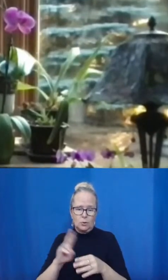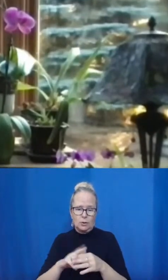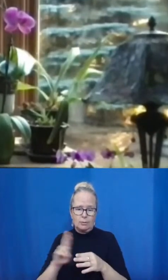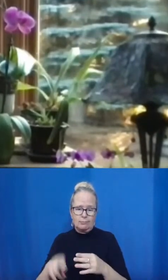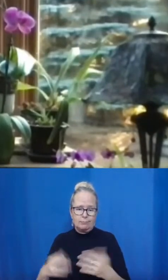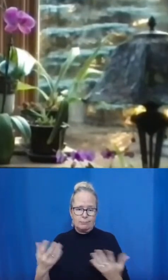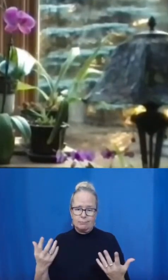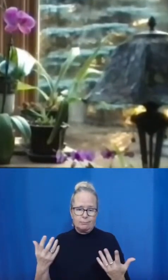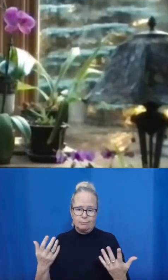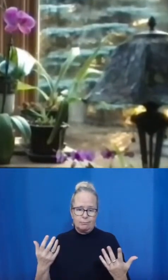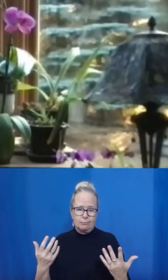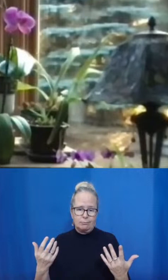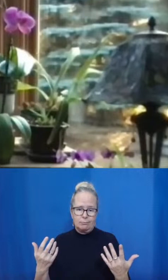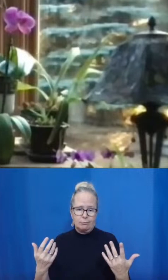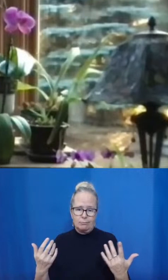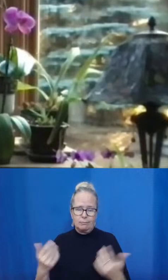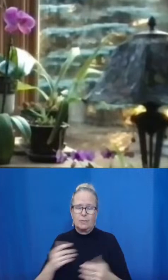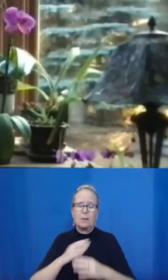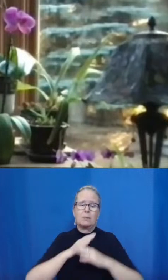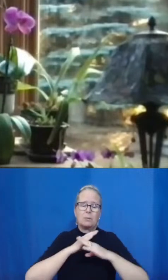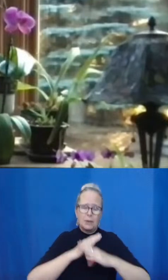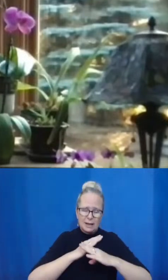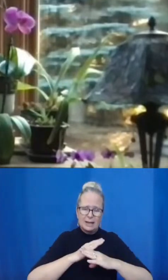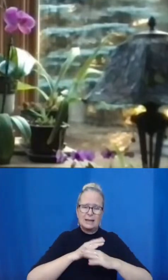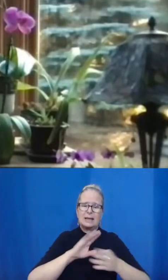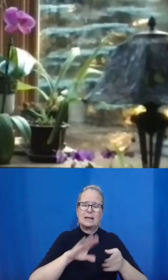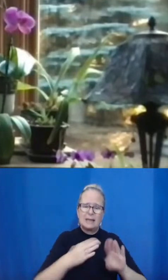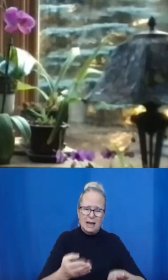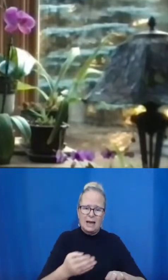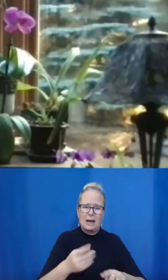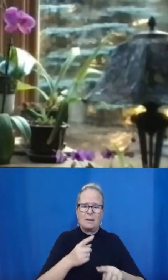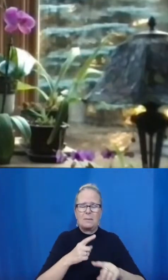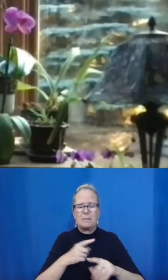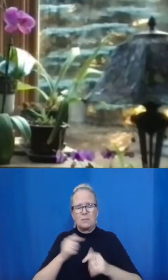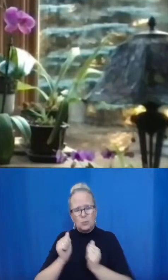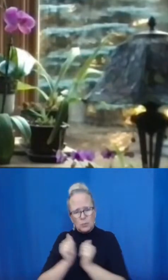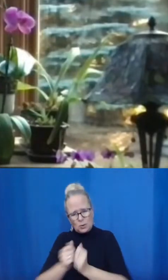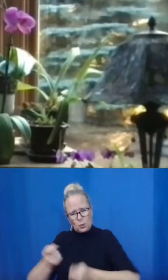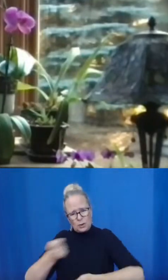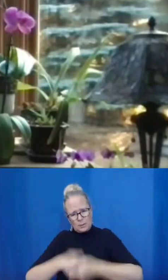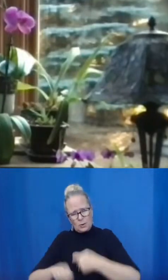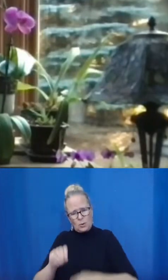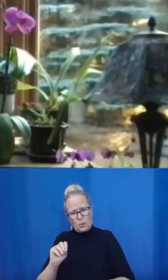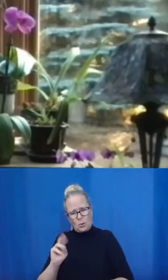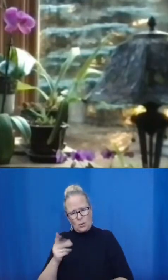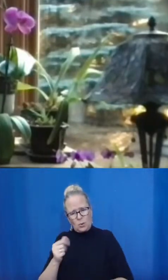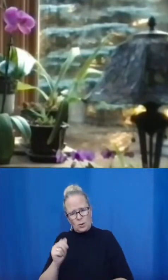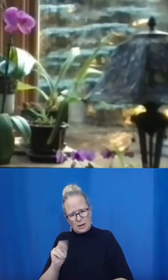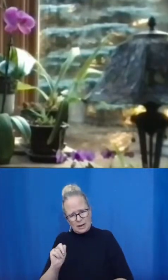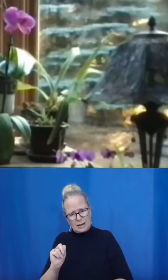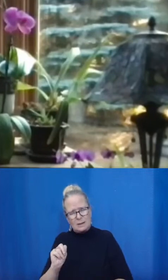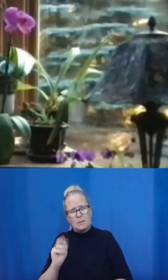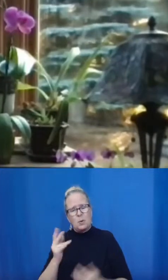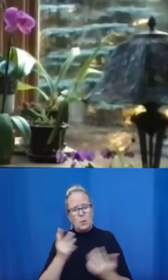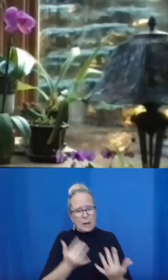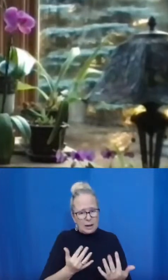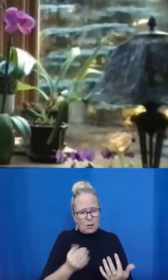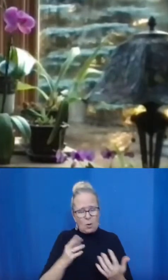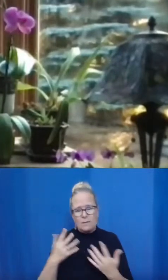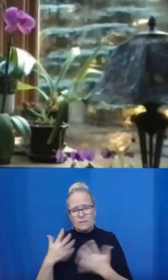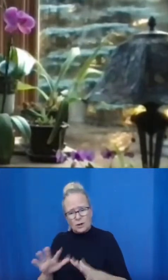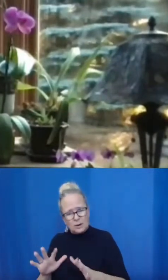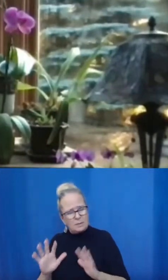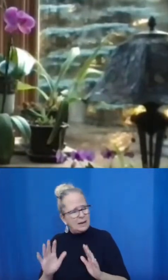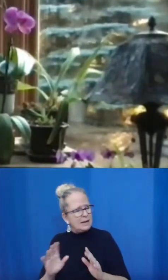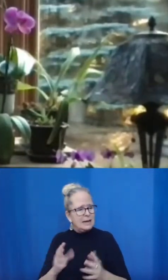what we can and do advise our patients, we advise them, of course, to take all the